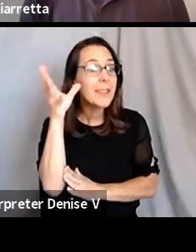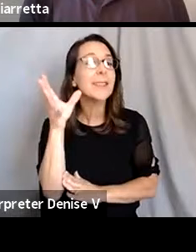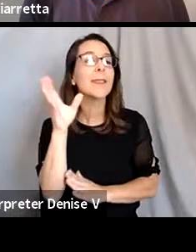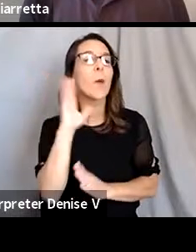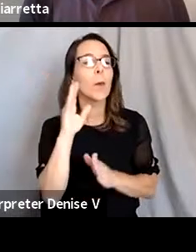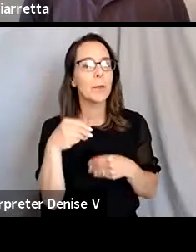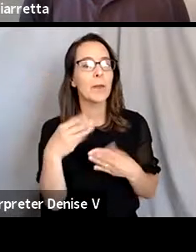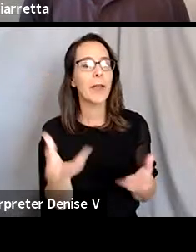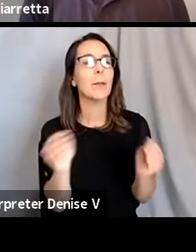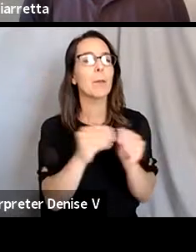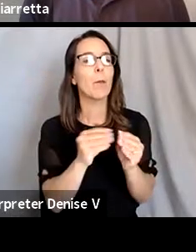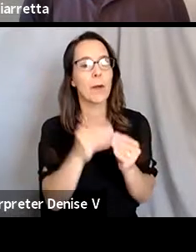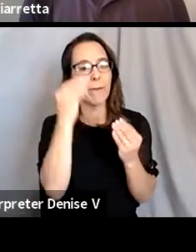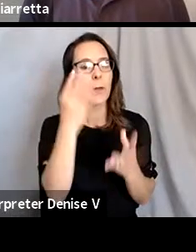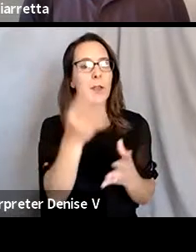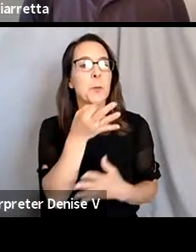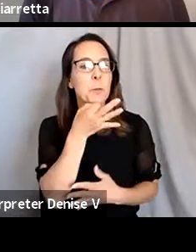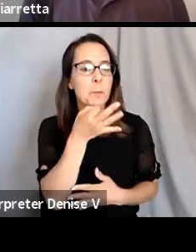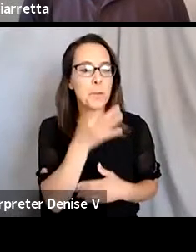on that.